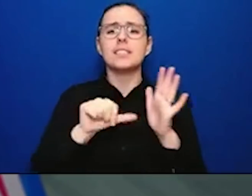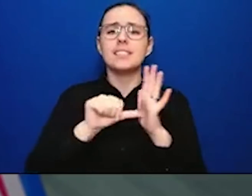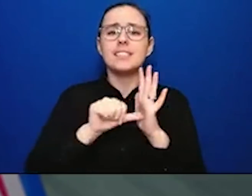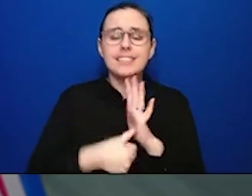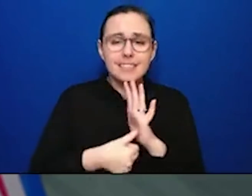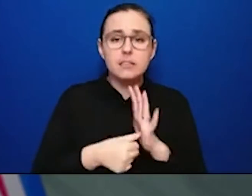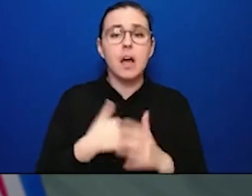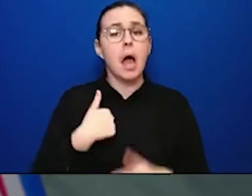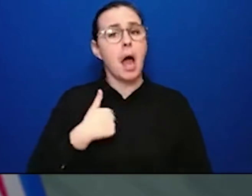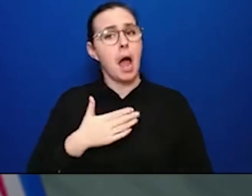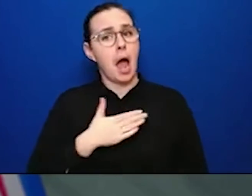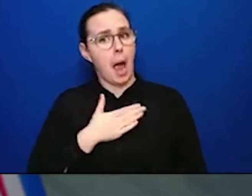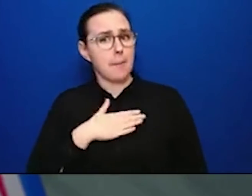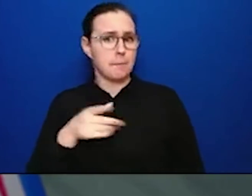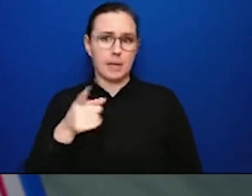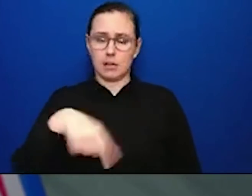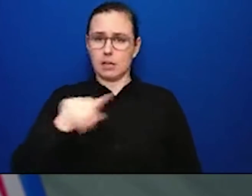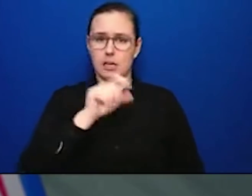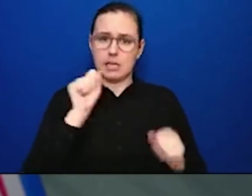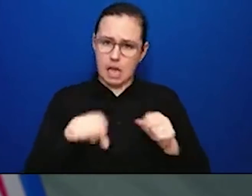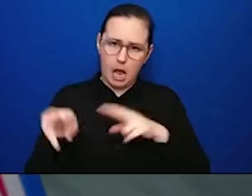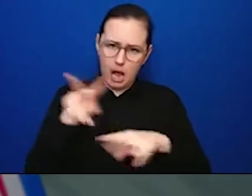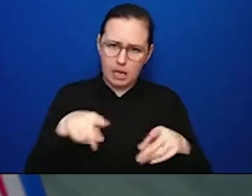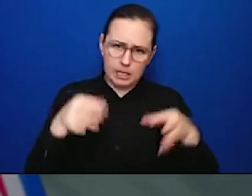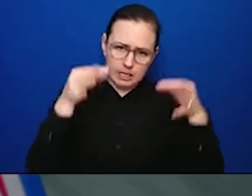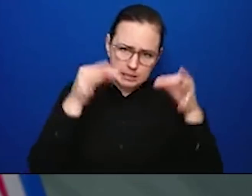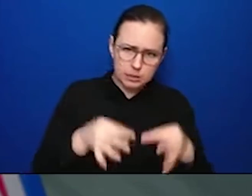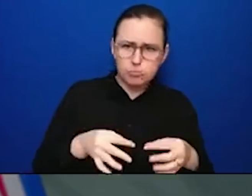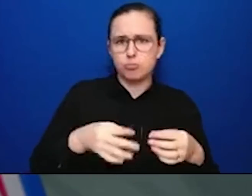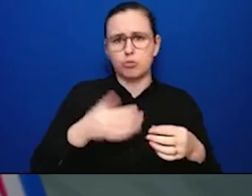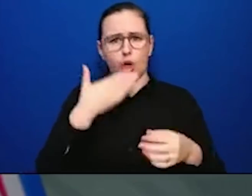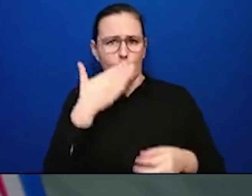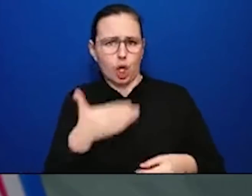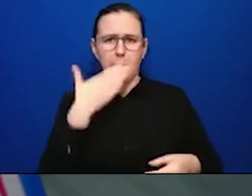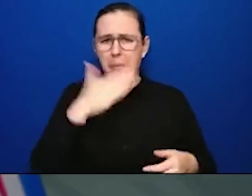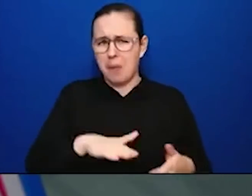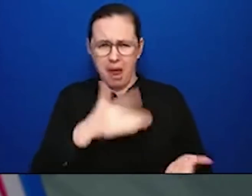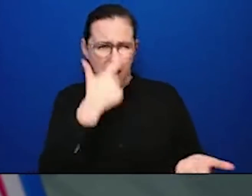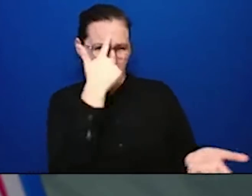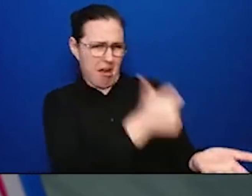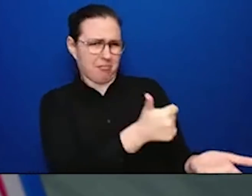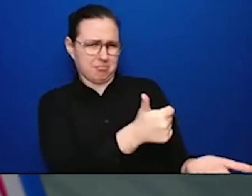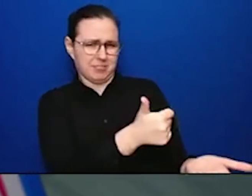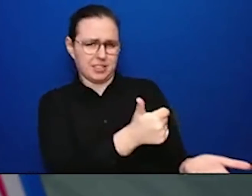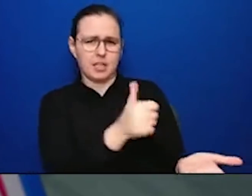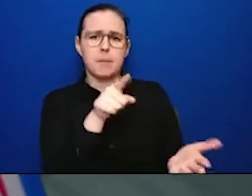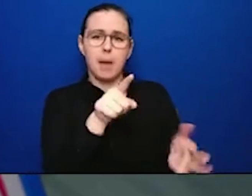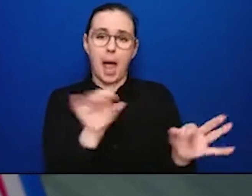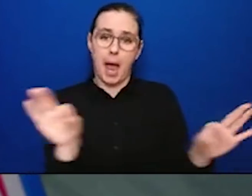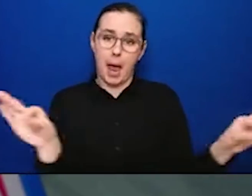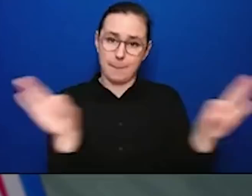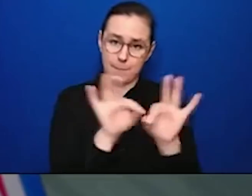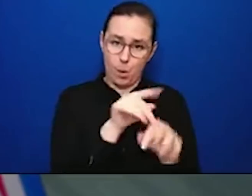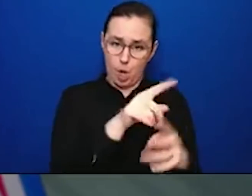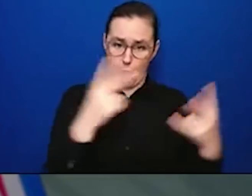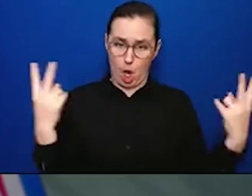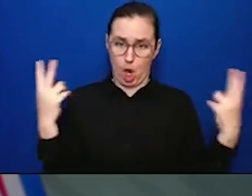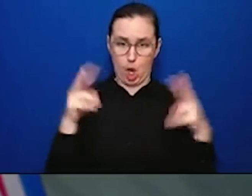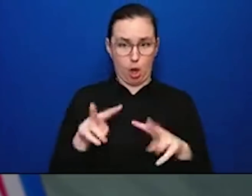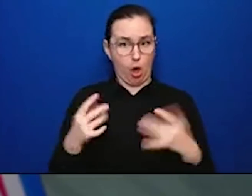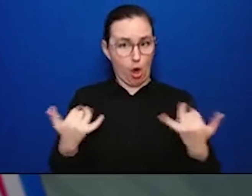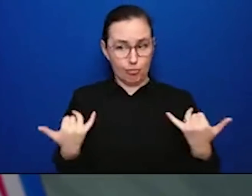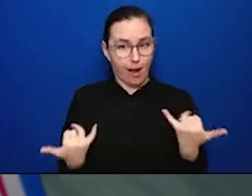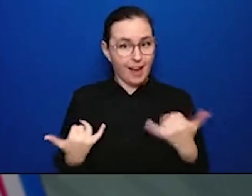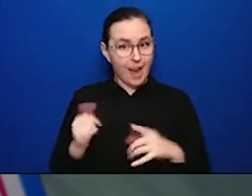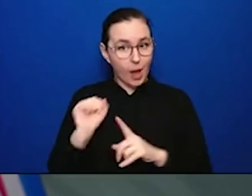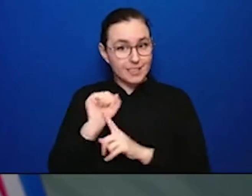will in BC, but I would say all of us have to assess these new circumstances and recommit